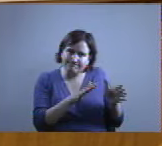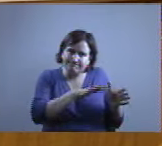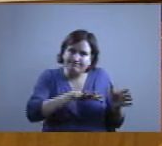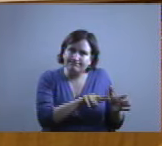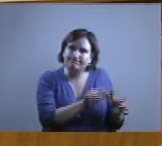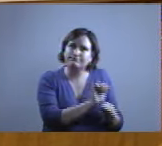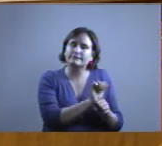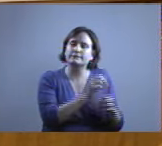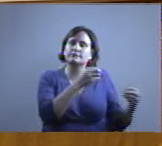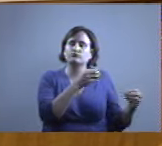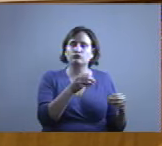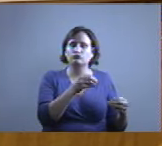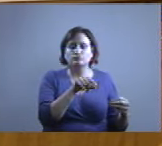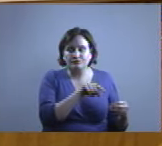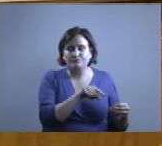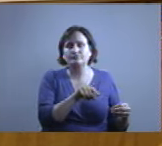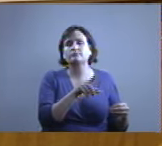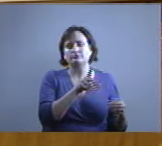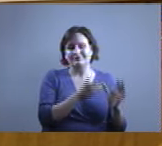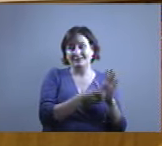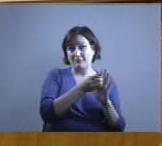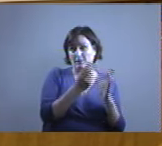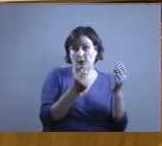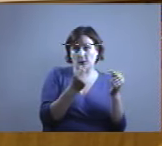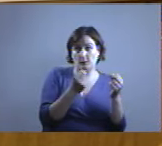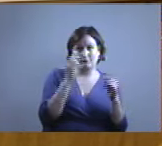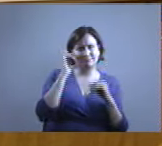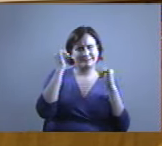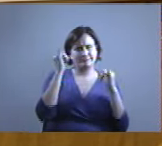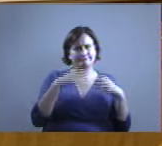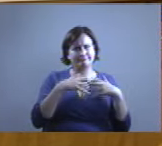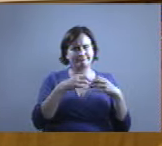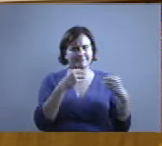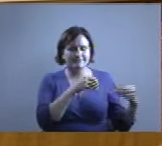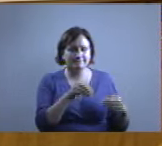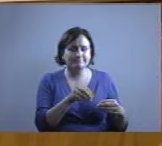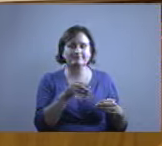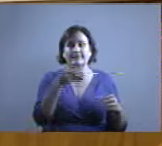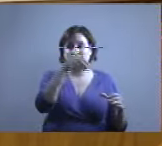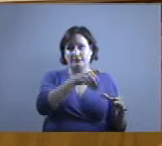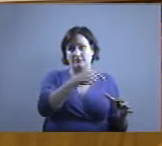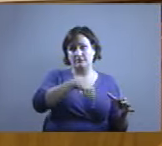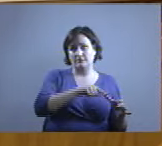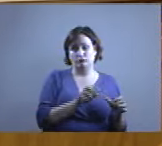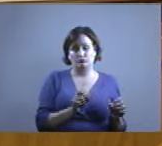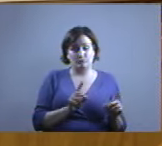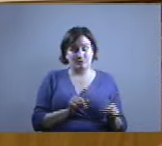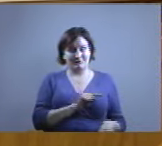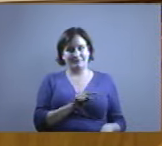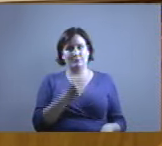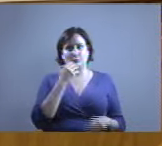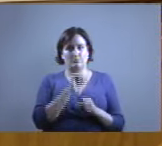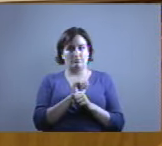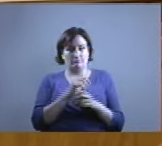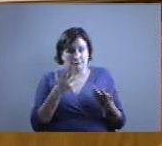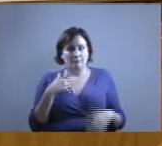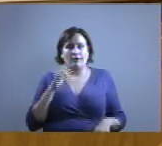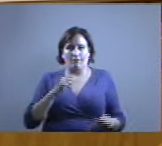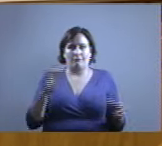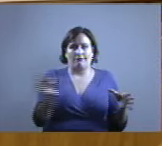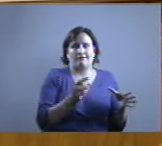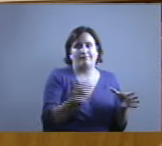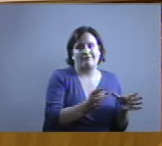with that investment will come development of new industries and the opportunity for unemployed workers to be employed as